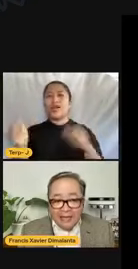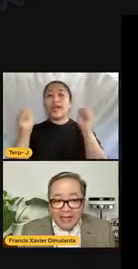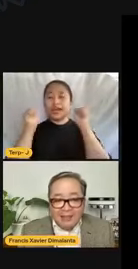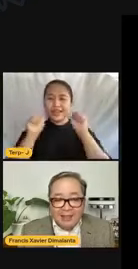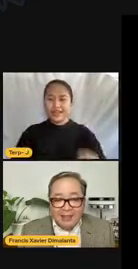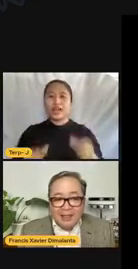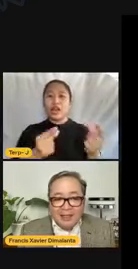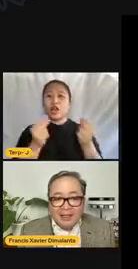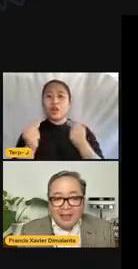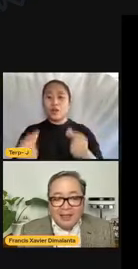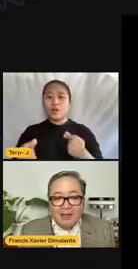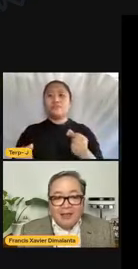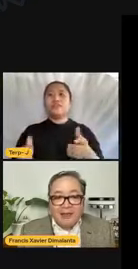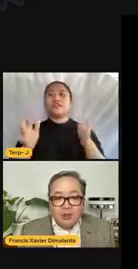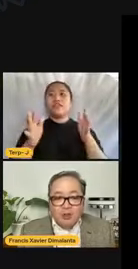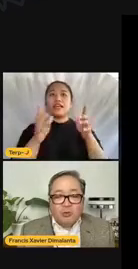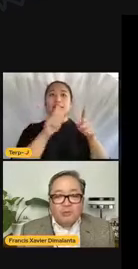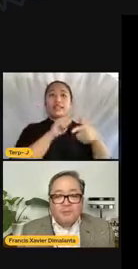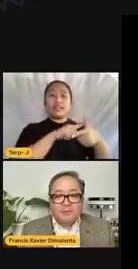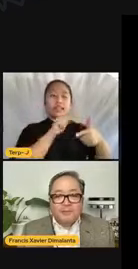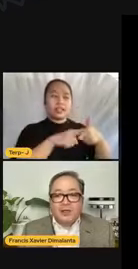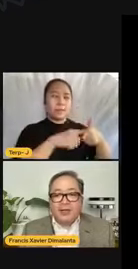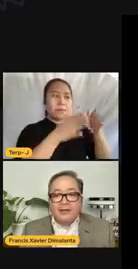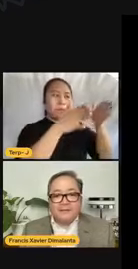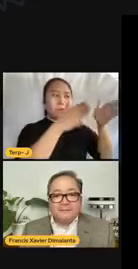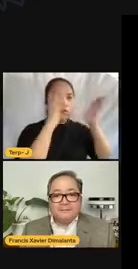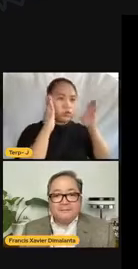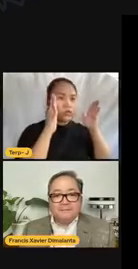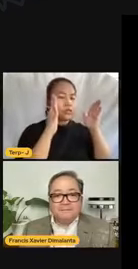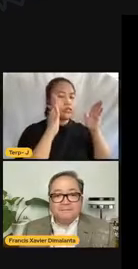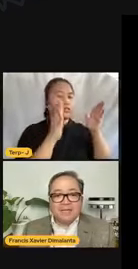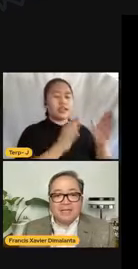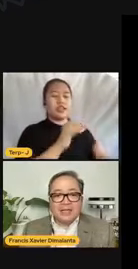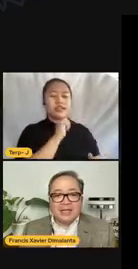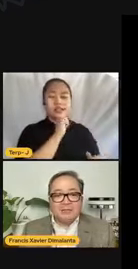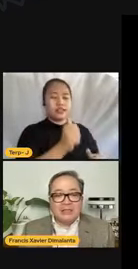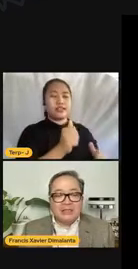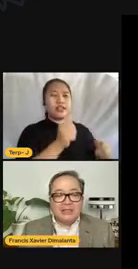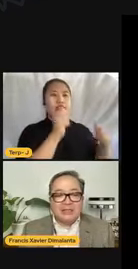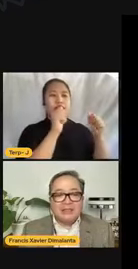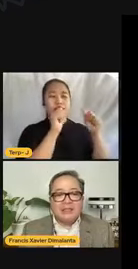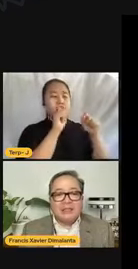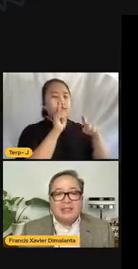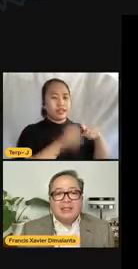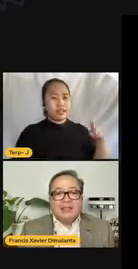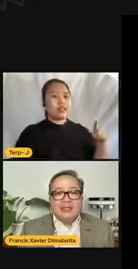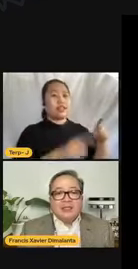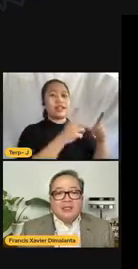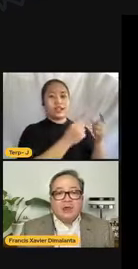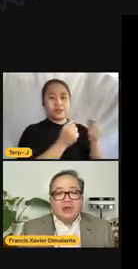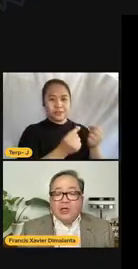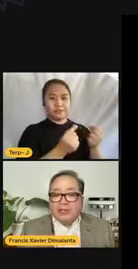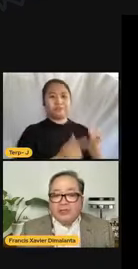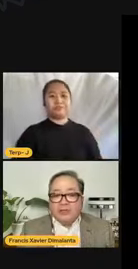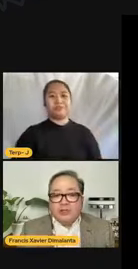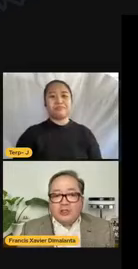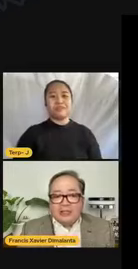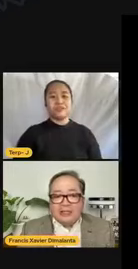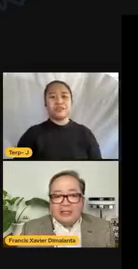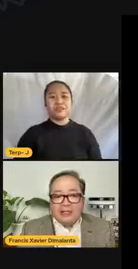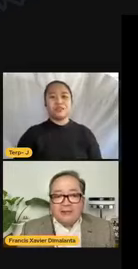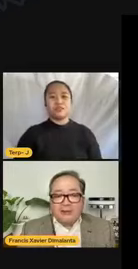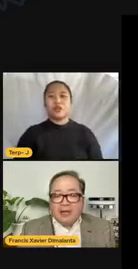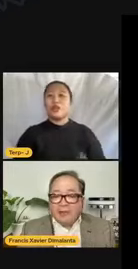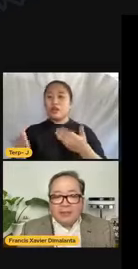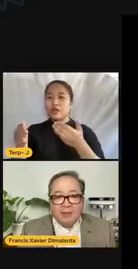they cannot do. Okay, next slide, please. So early intervention